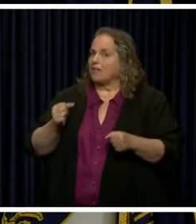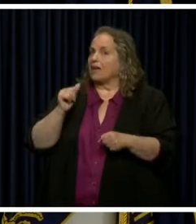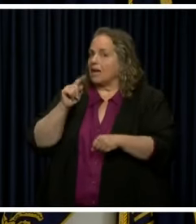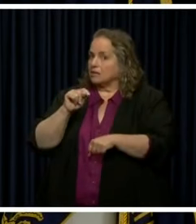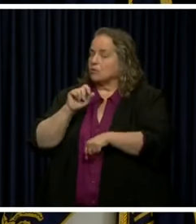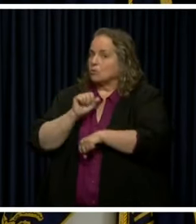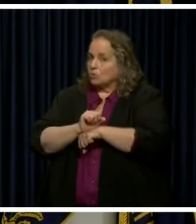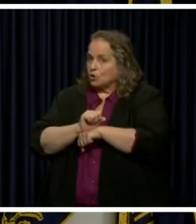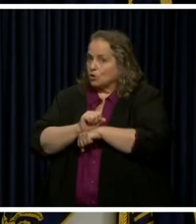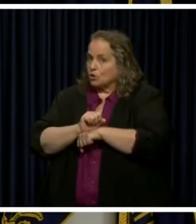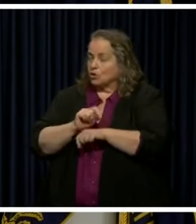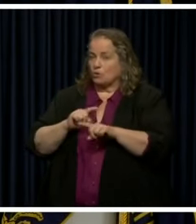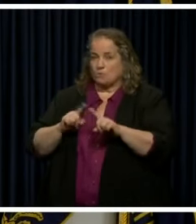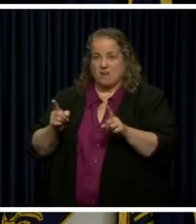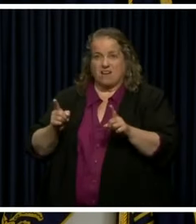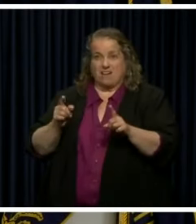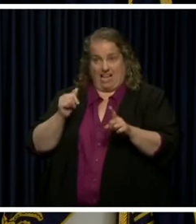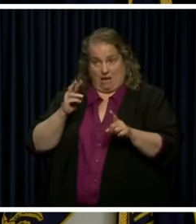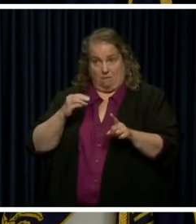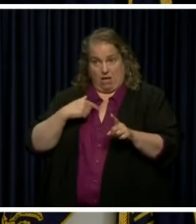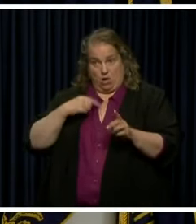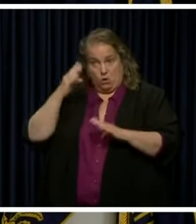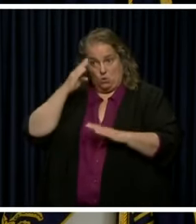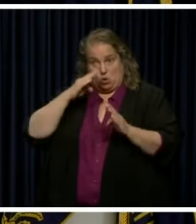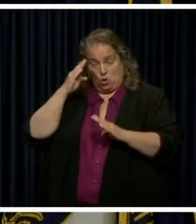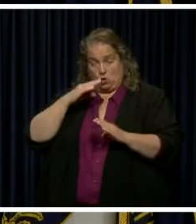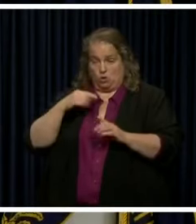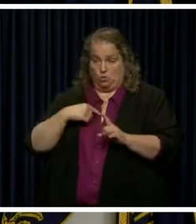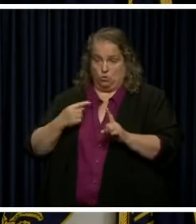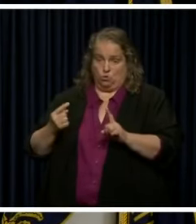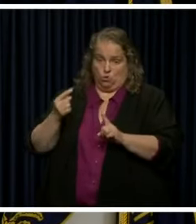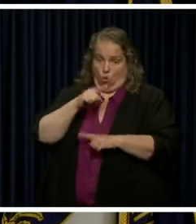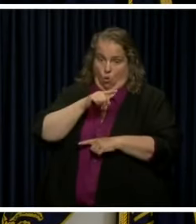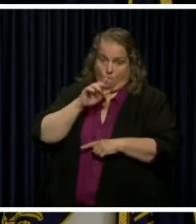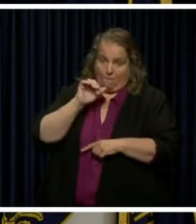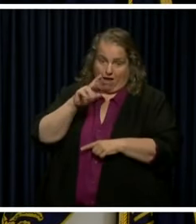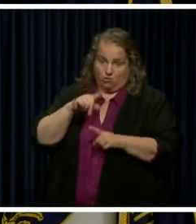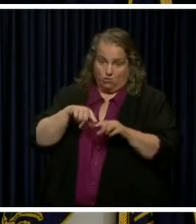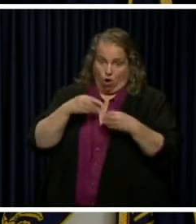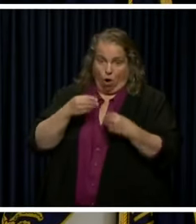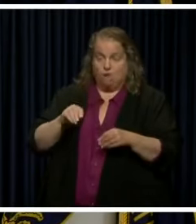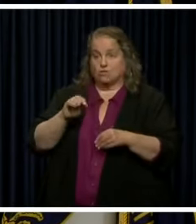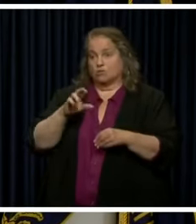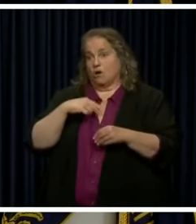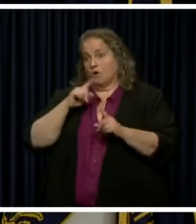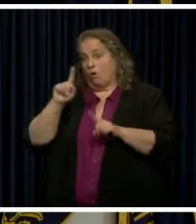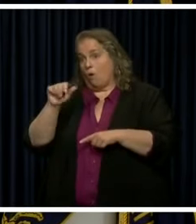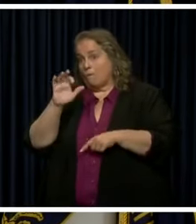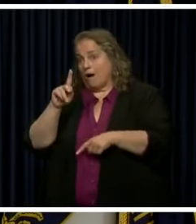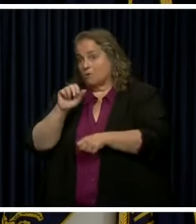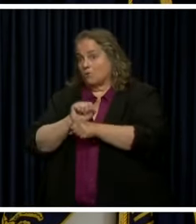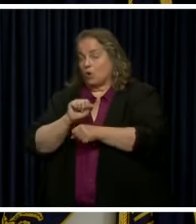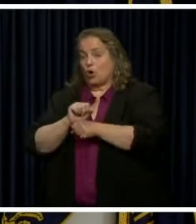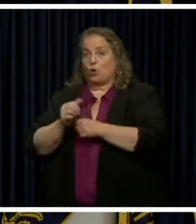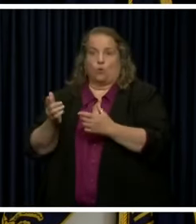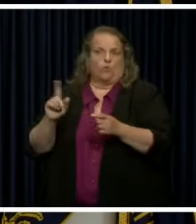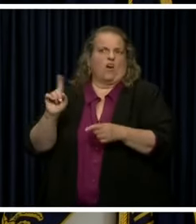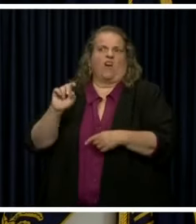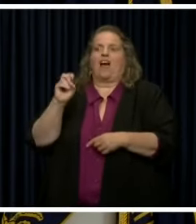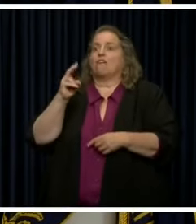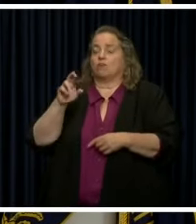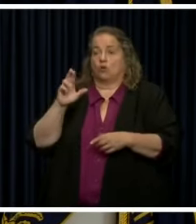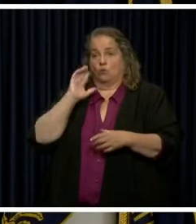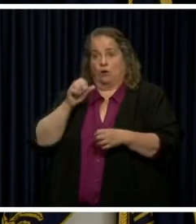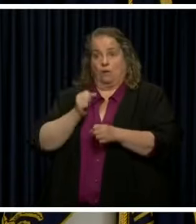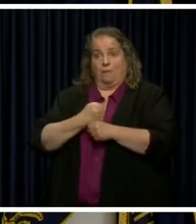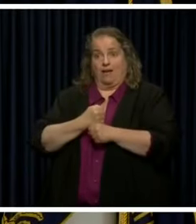But you know, am I worried that going back to the office or going back to wherever it is, creates a